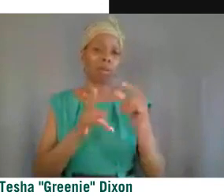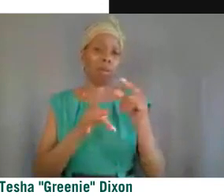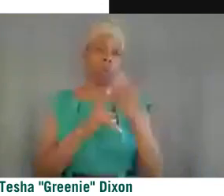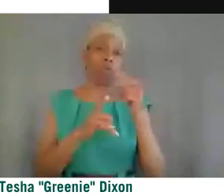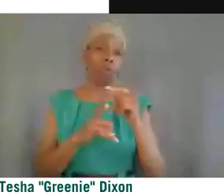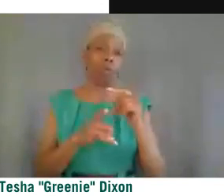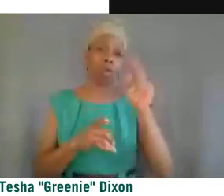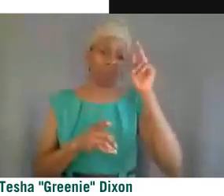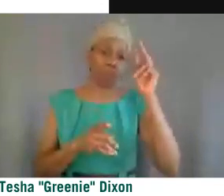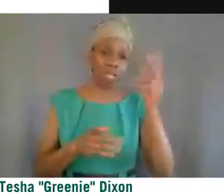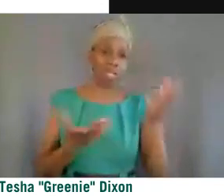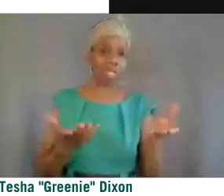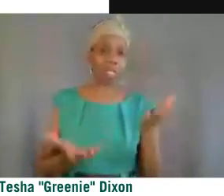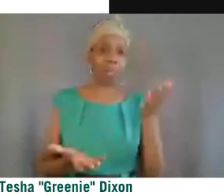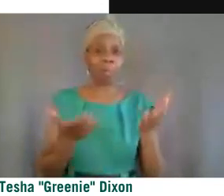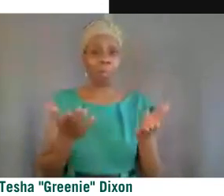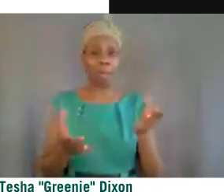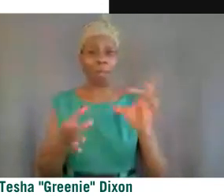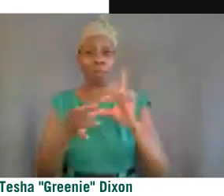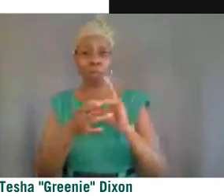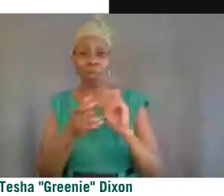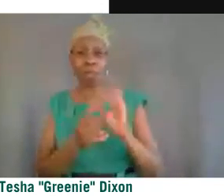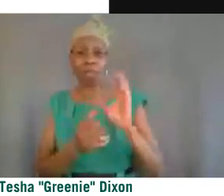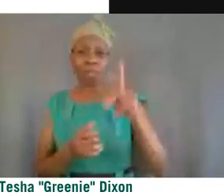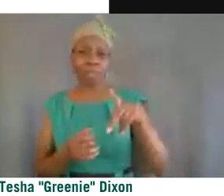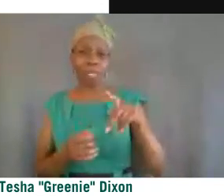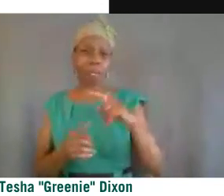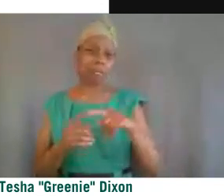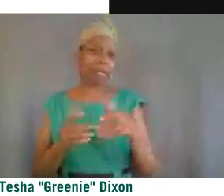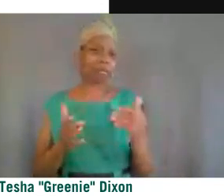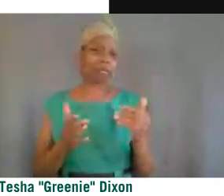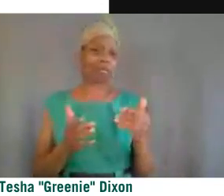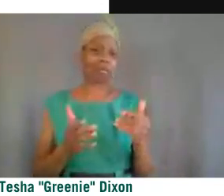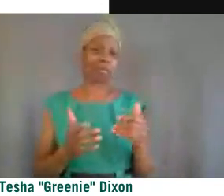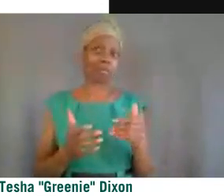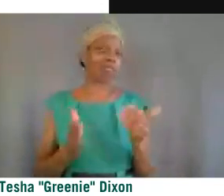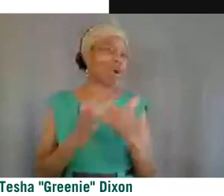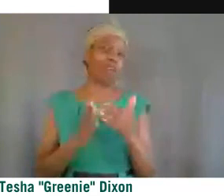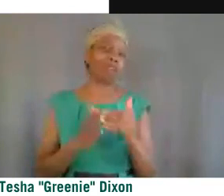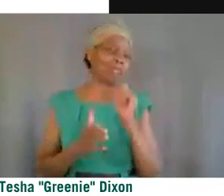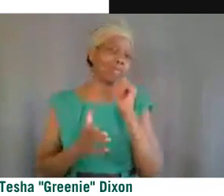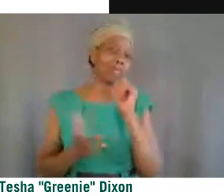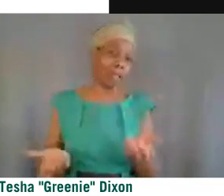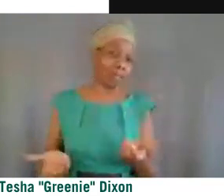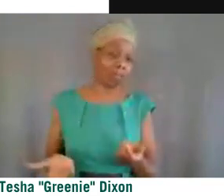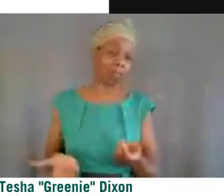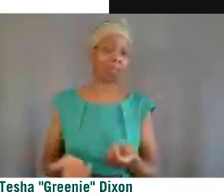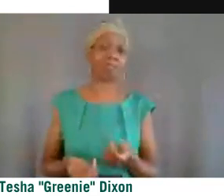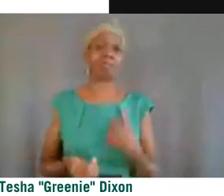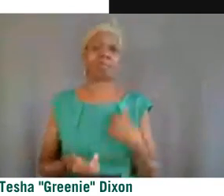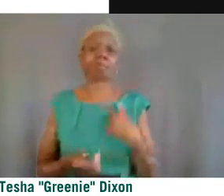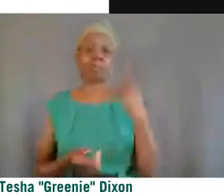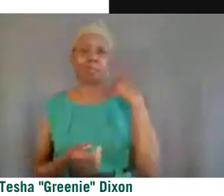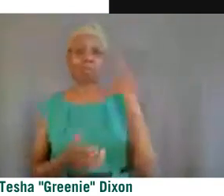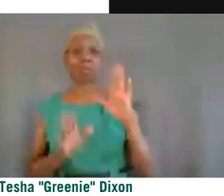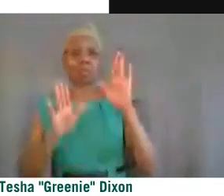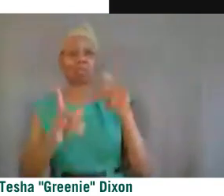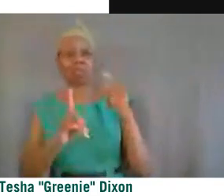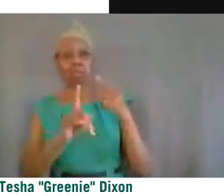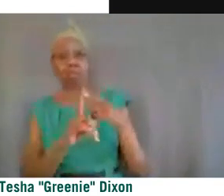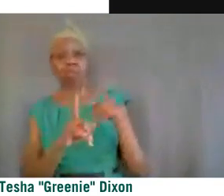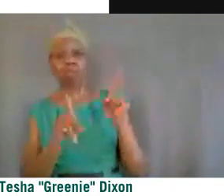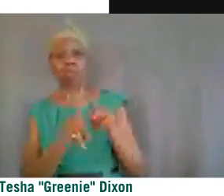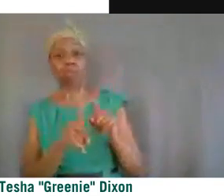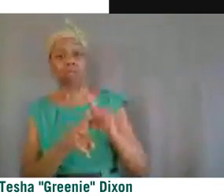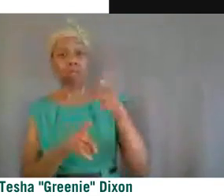may be related, but it also may not be. And I think that's a great point too, because a lot